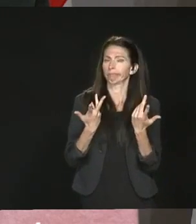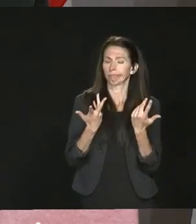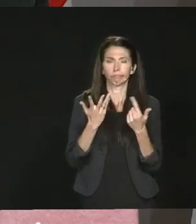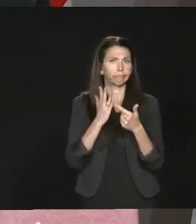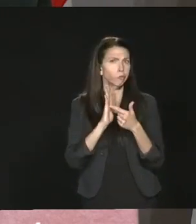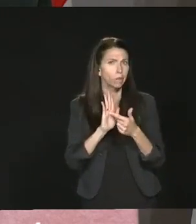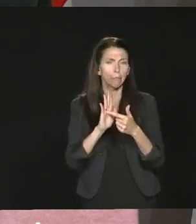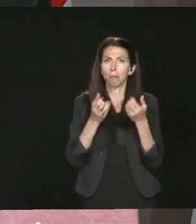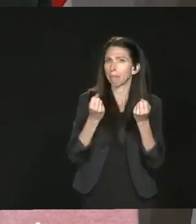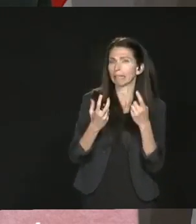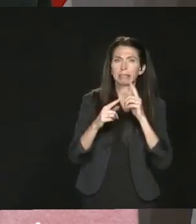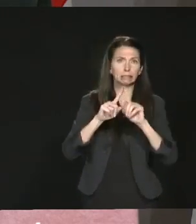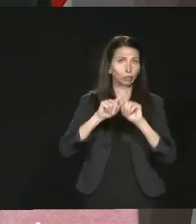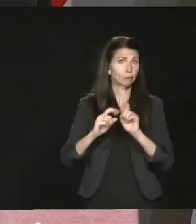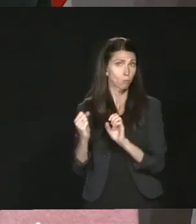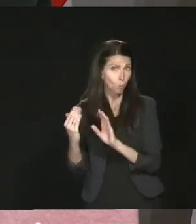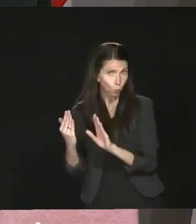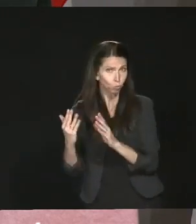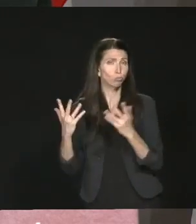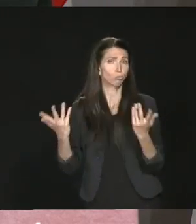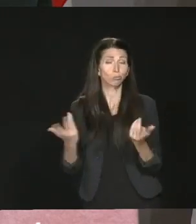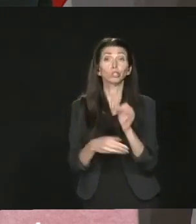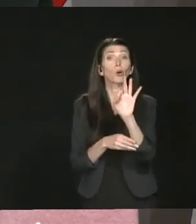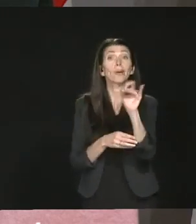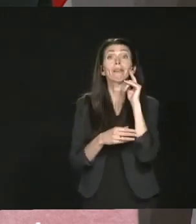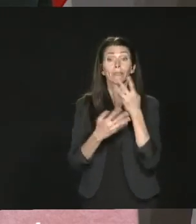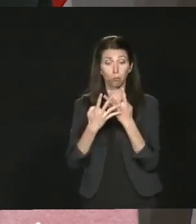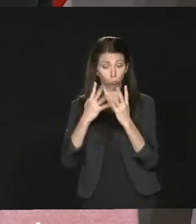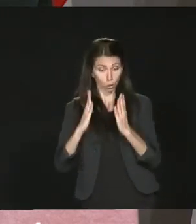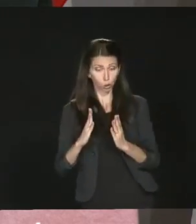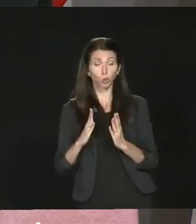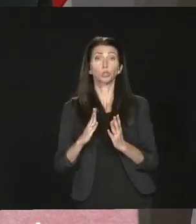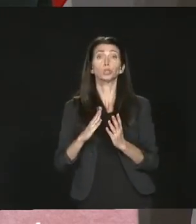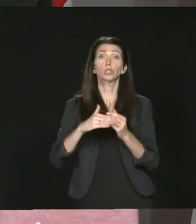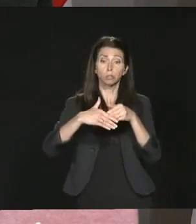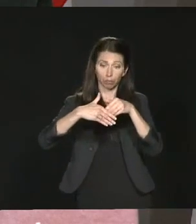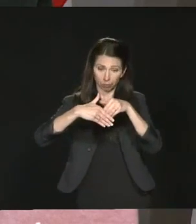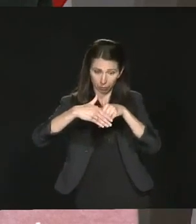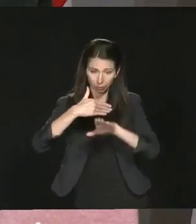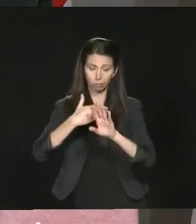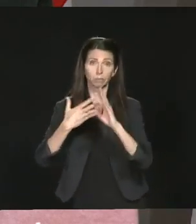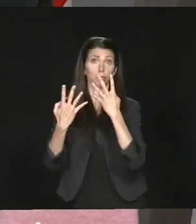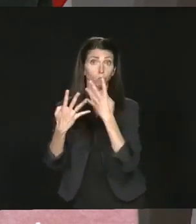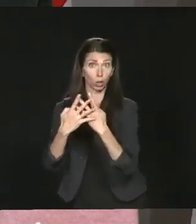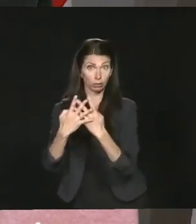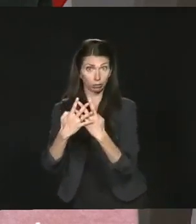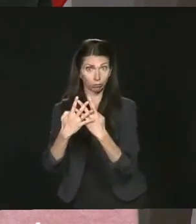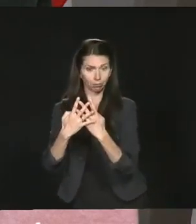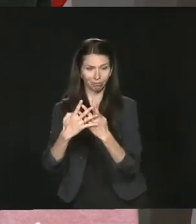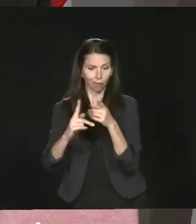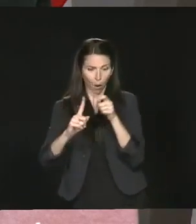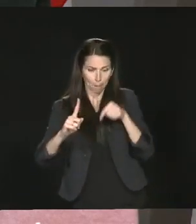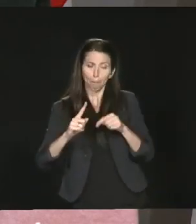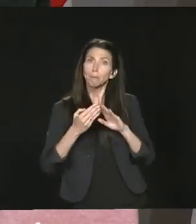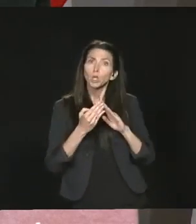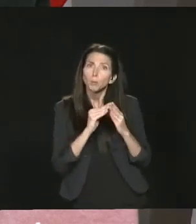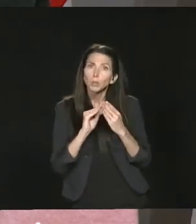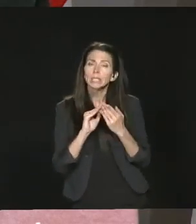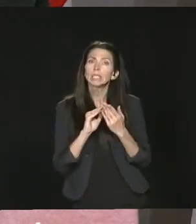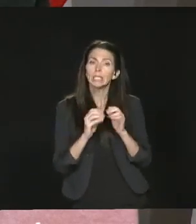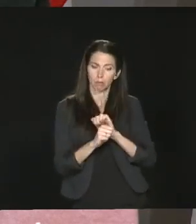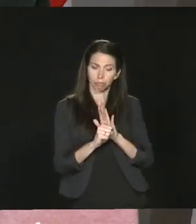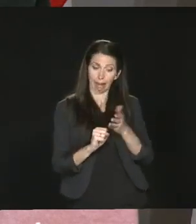entering into an institution from a community where the virus was present, those individuals are tested before they enter